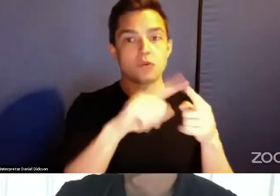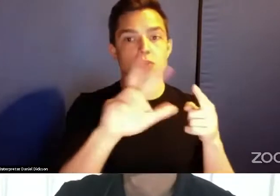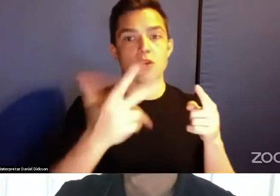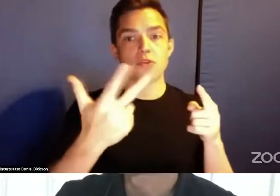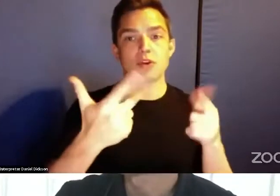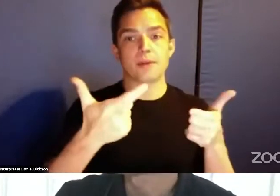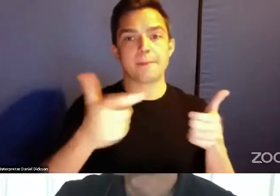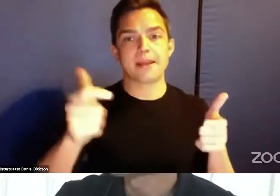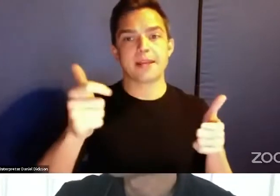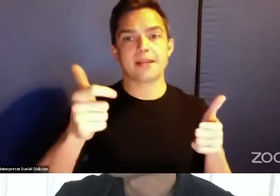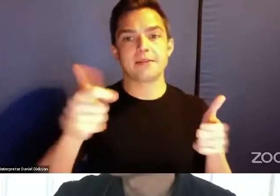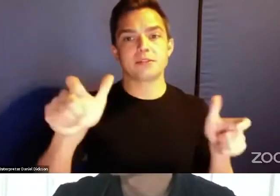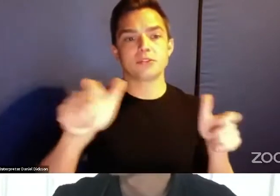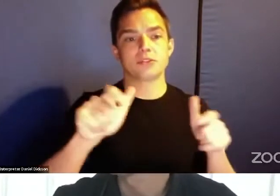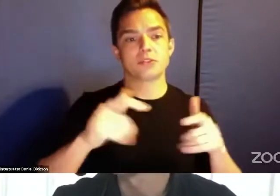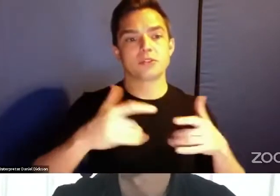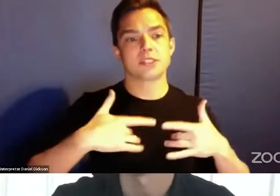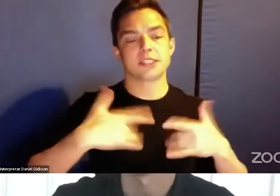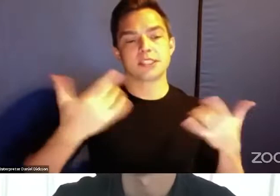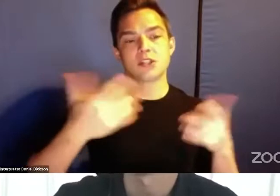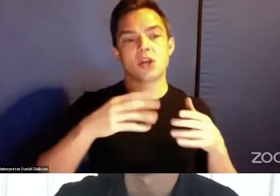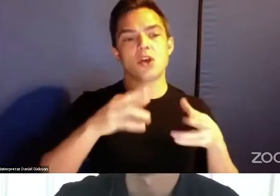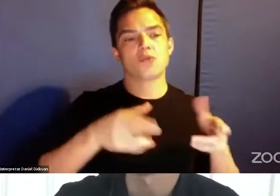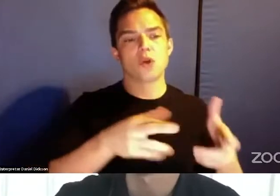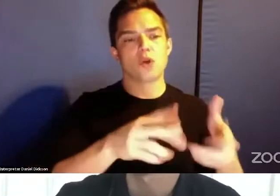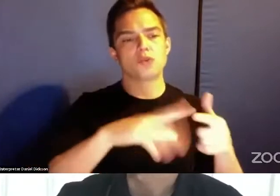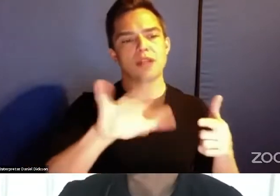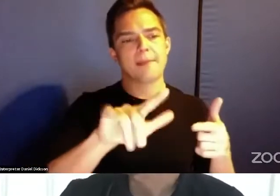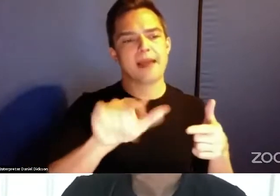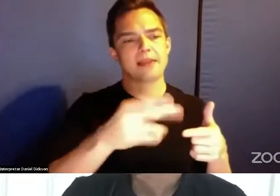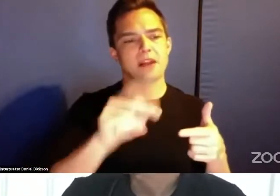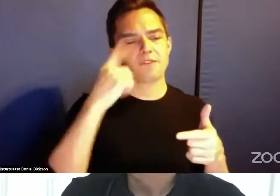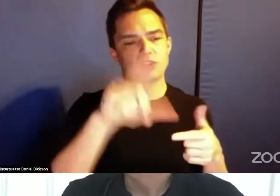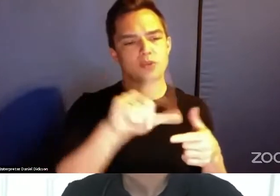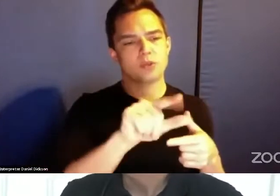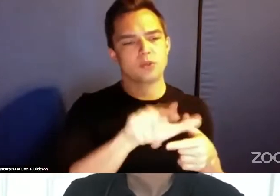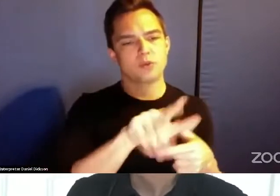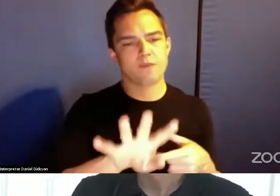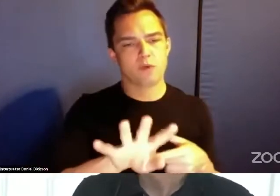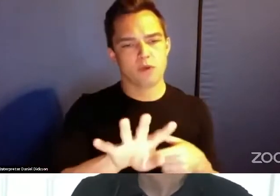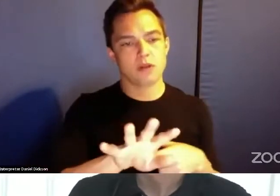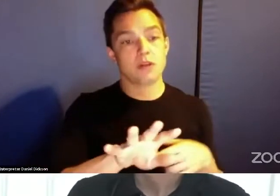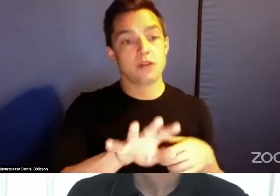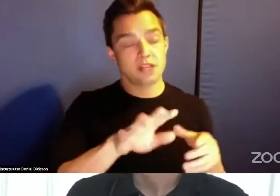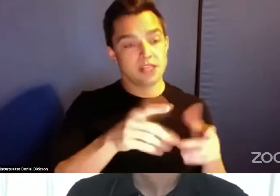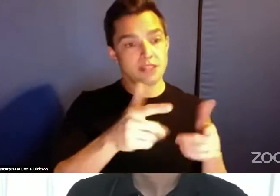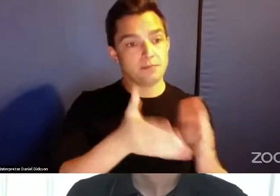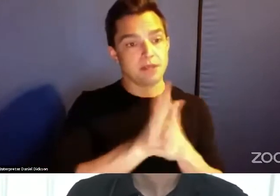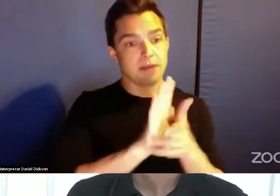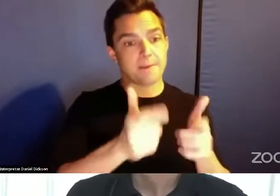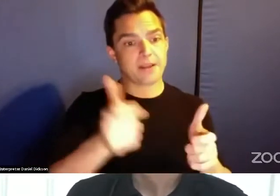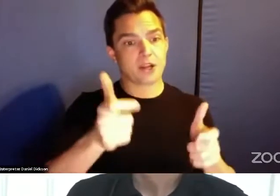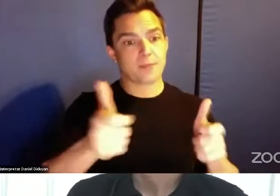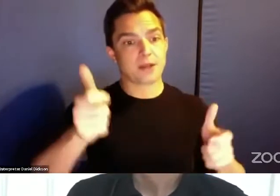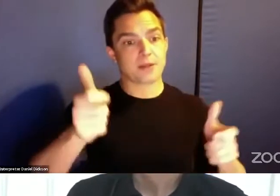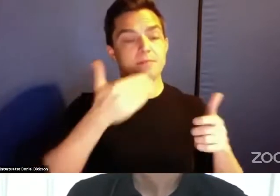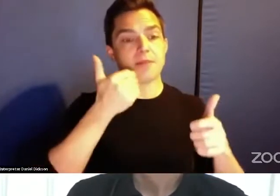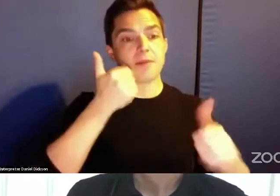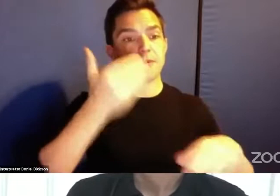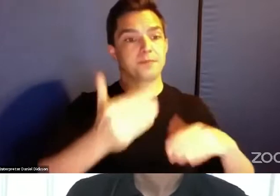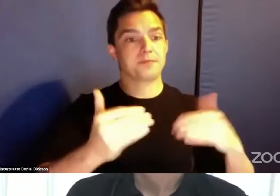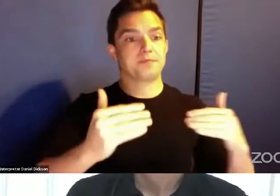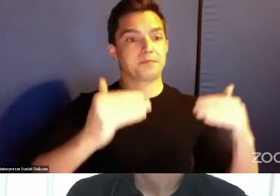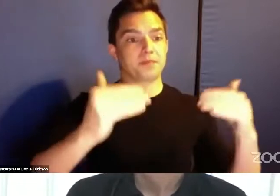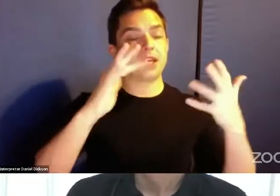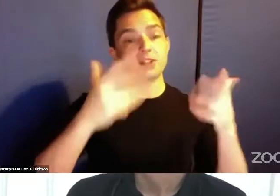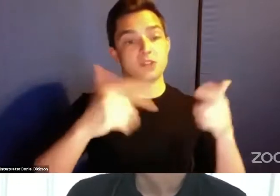the Road to CYBATHLON for 2024. It's getting bigger, it's getting better. It's a global phenomenon